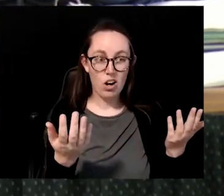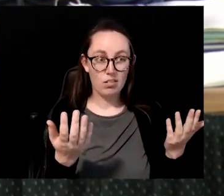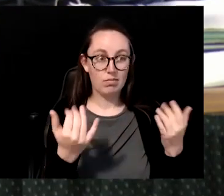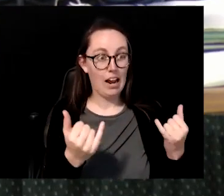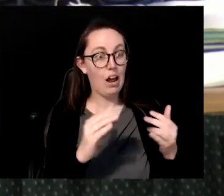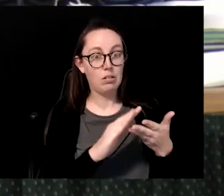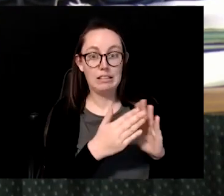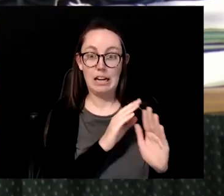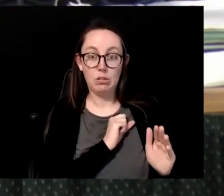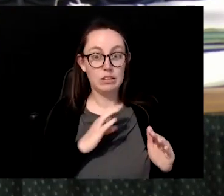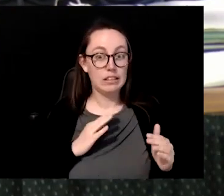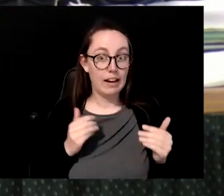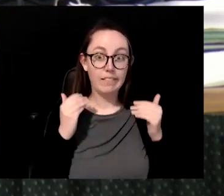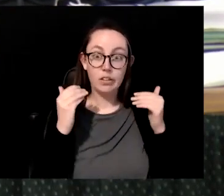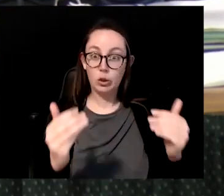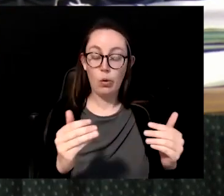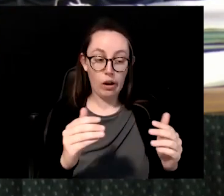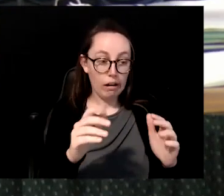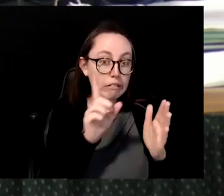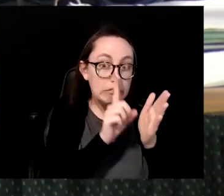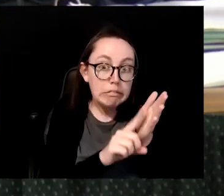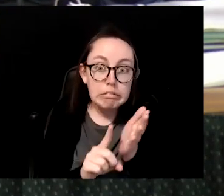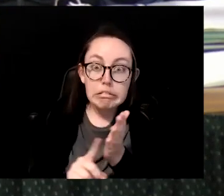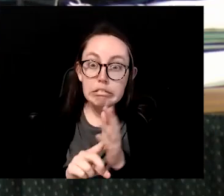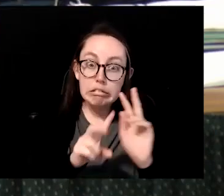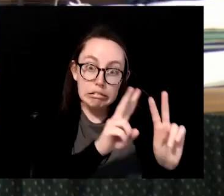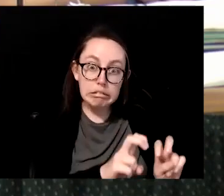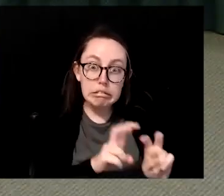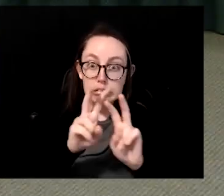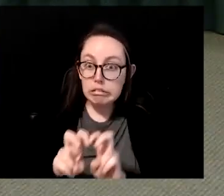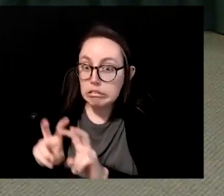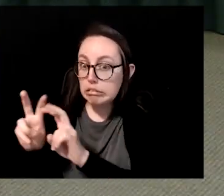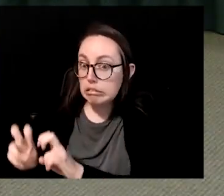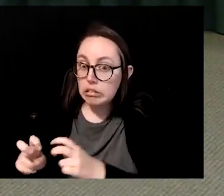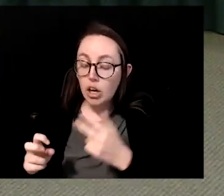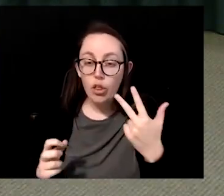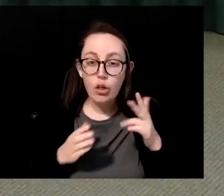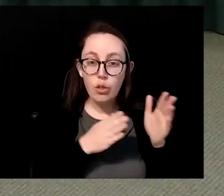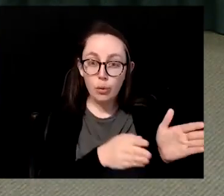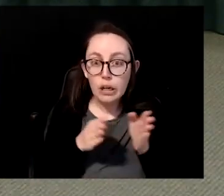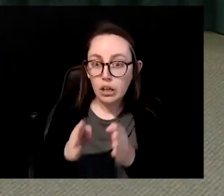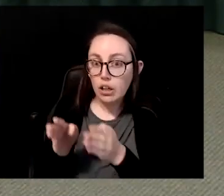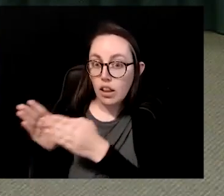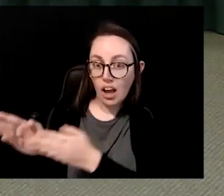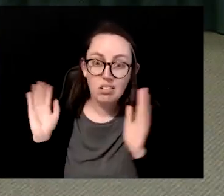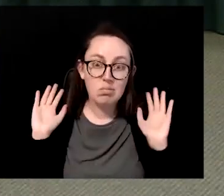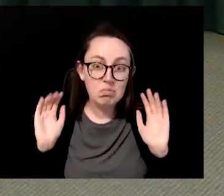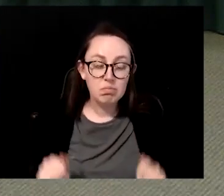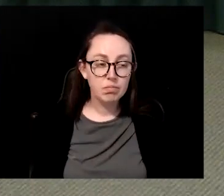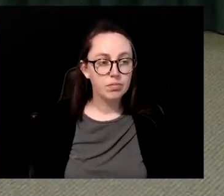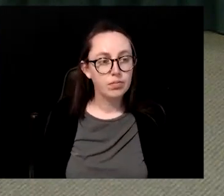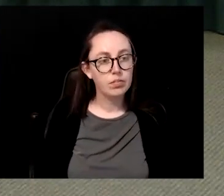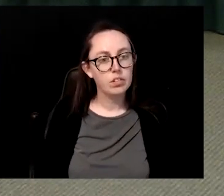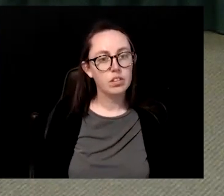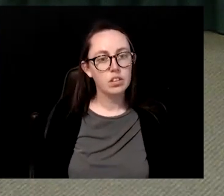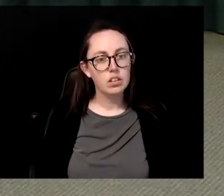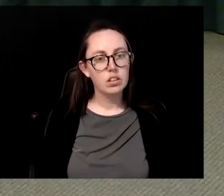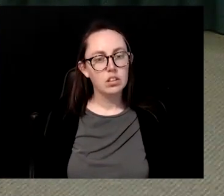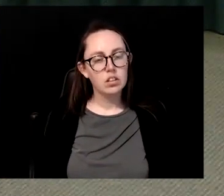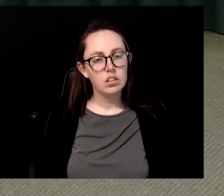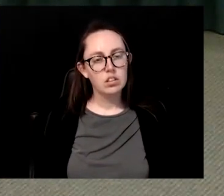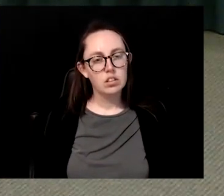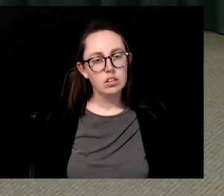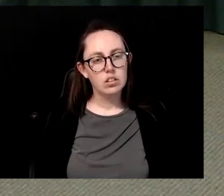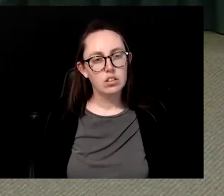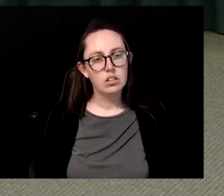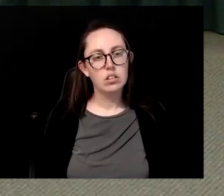that has two lanes three lanes yeah it's a little unusual but it's can I ask